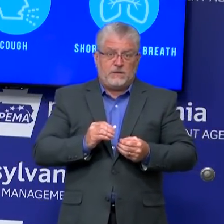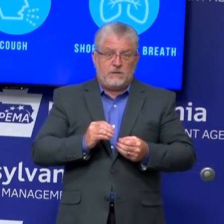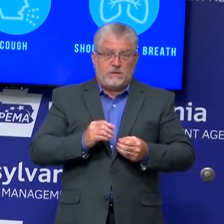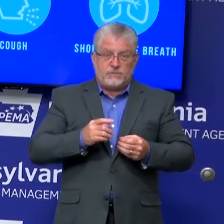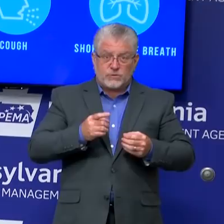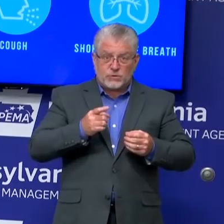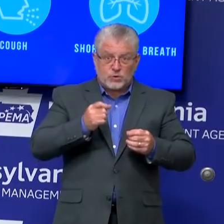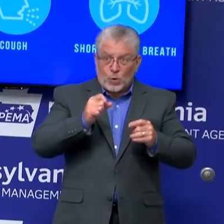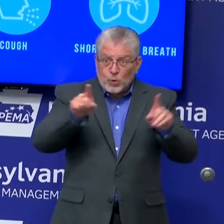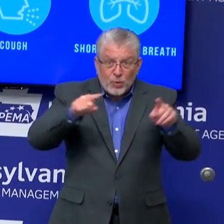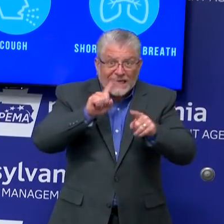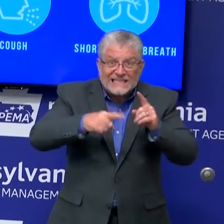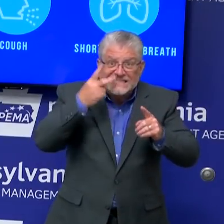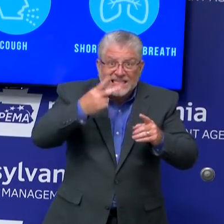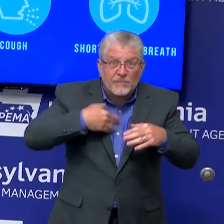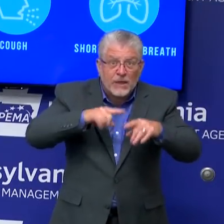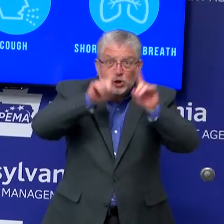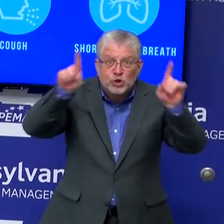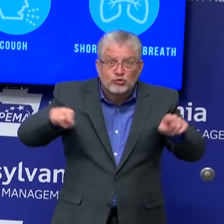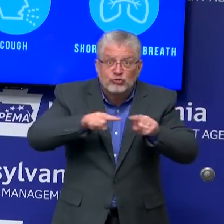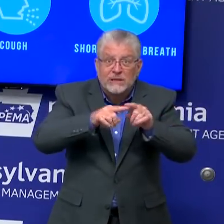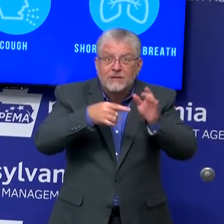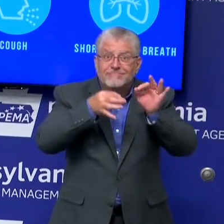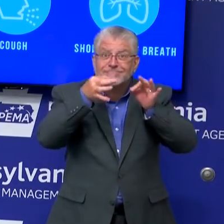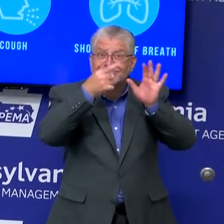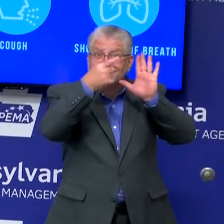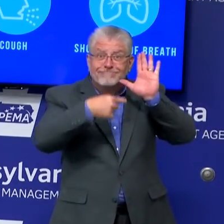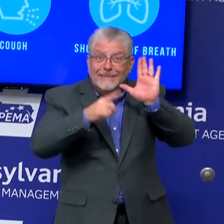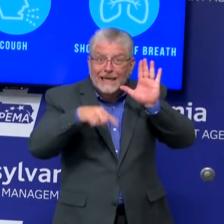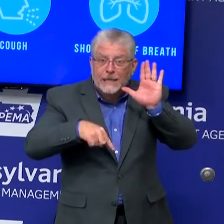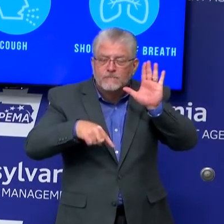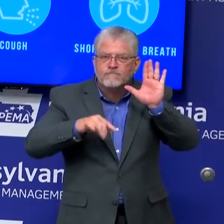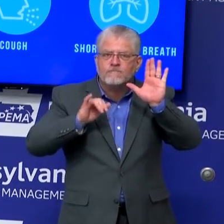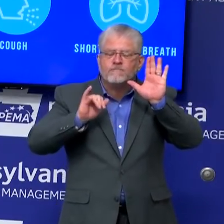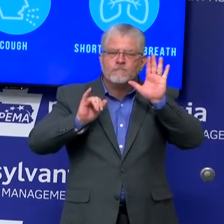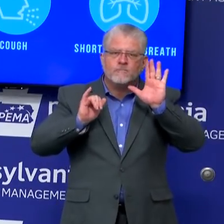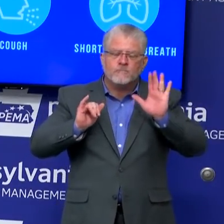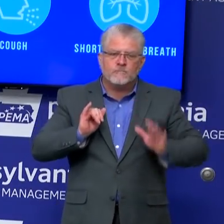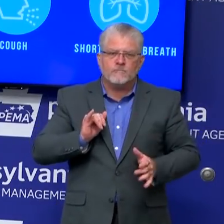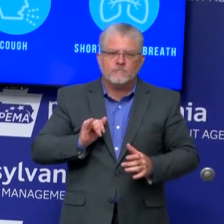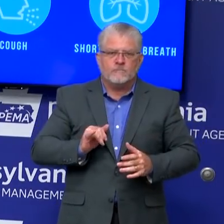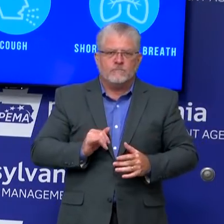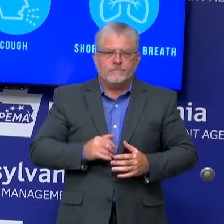my screen. Let me try.